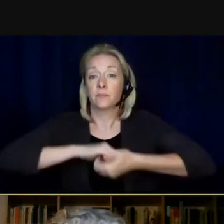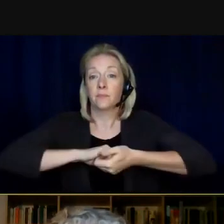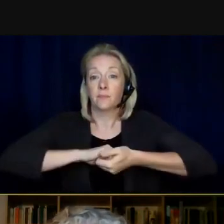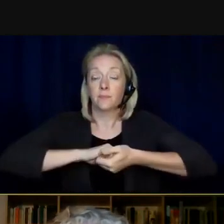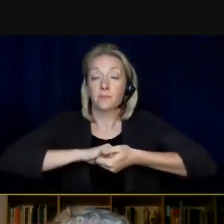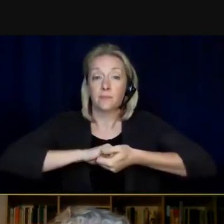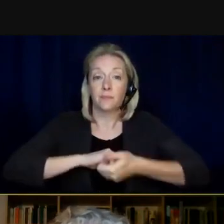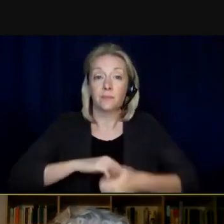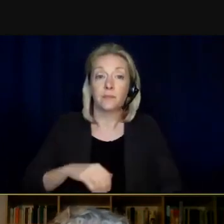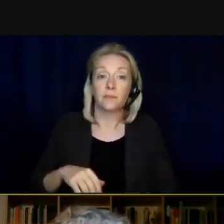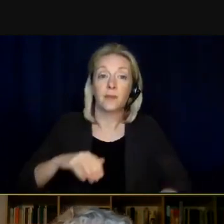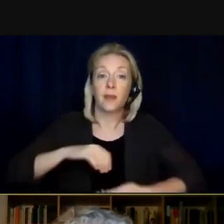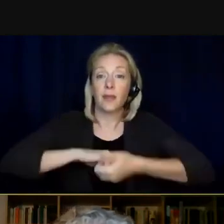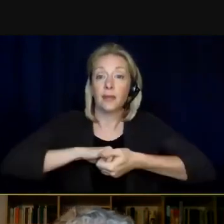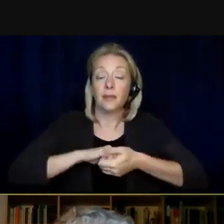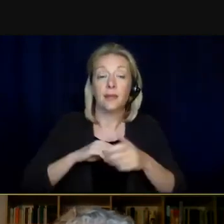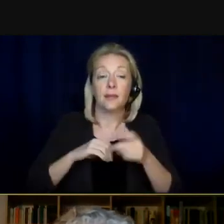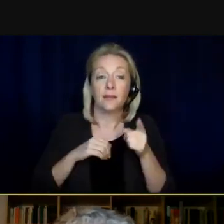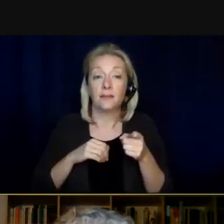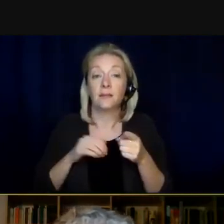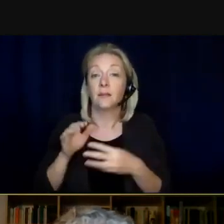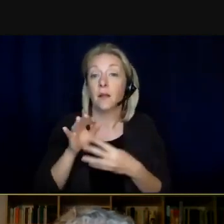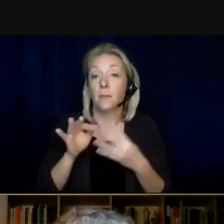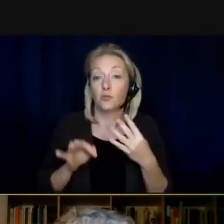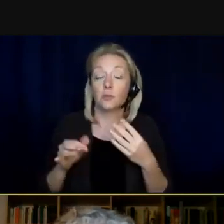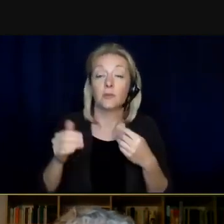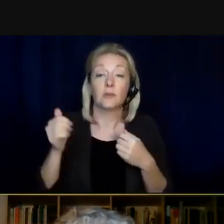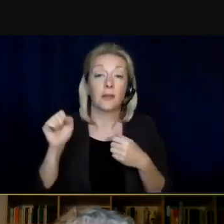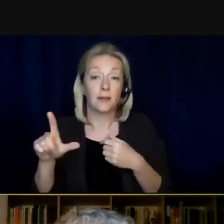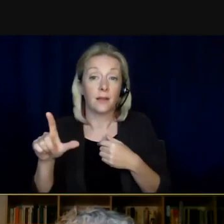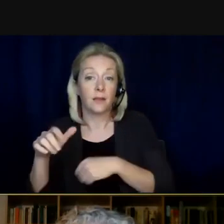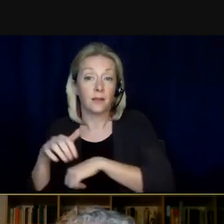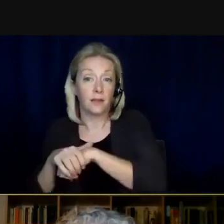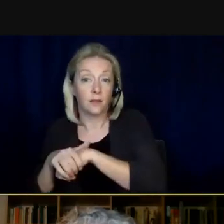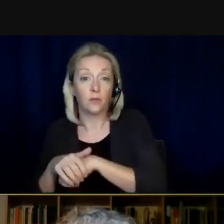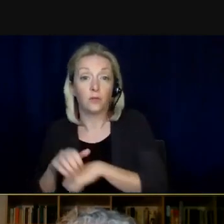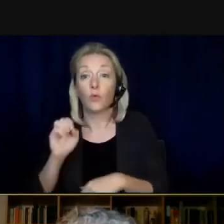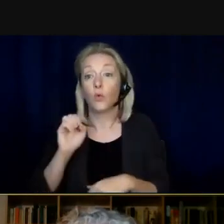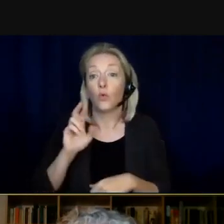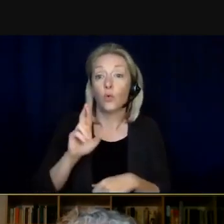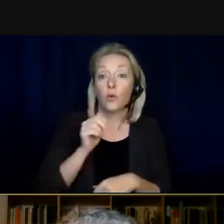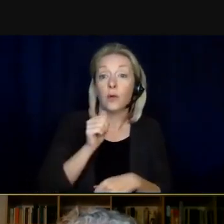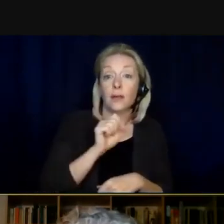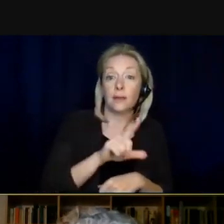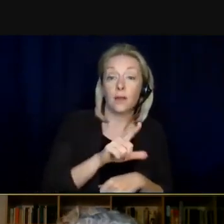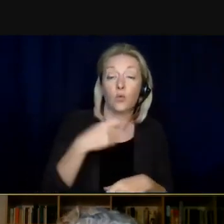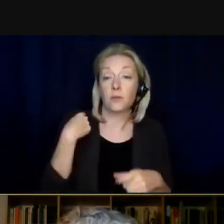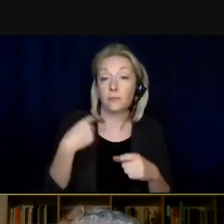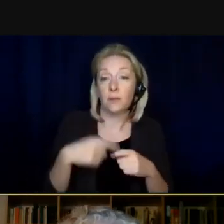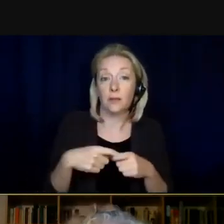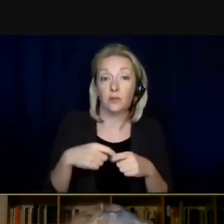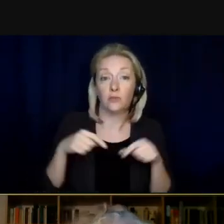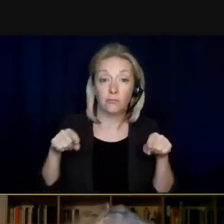series, you have an option here of doing ASL with English or ASL with